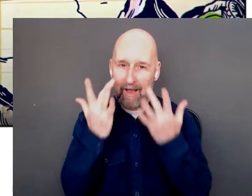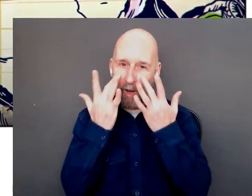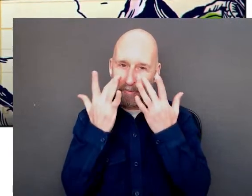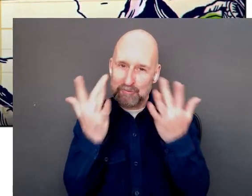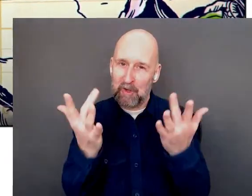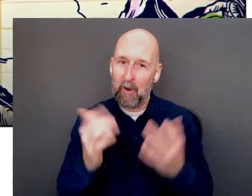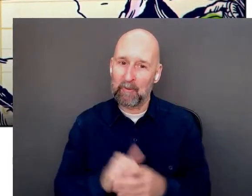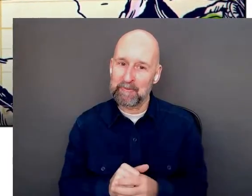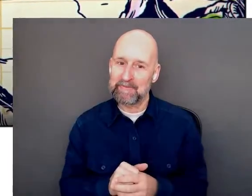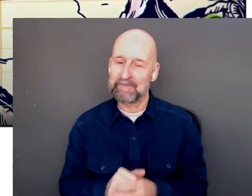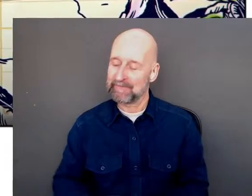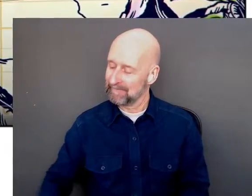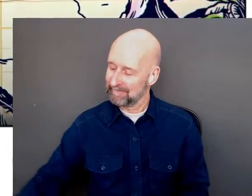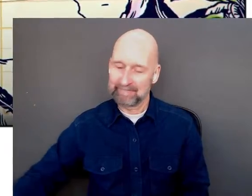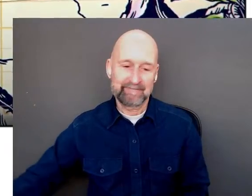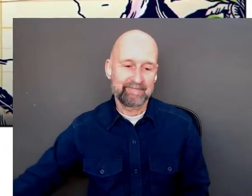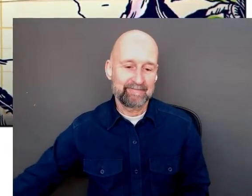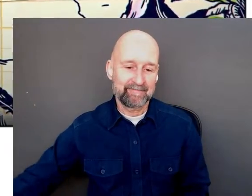So.